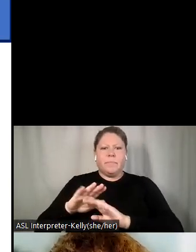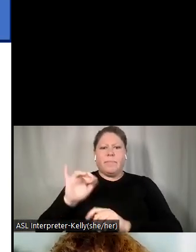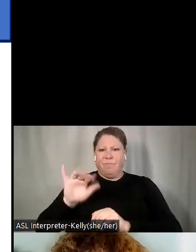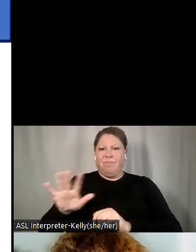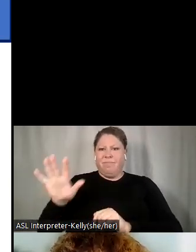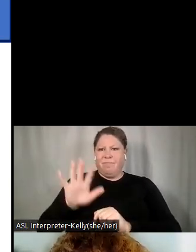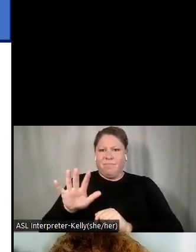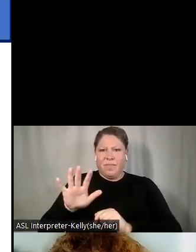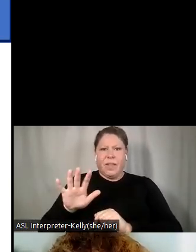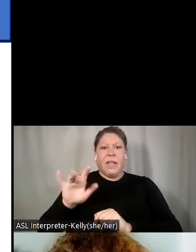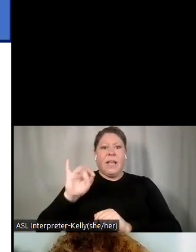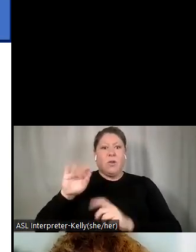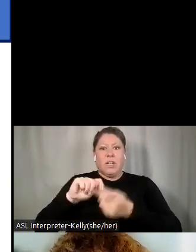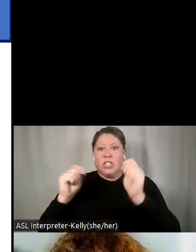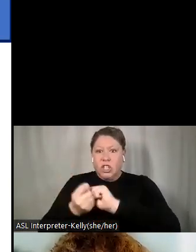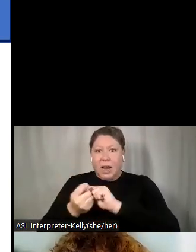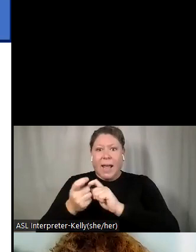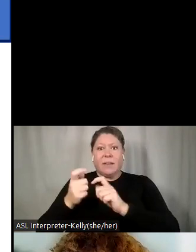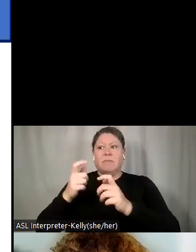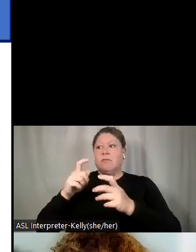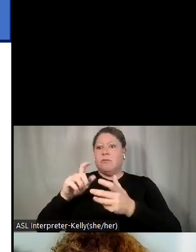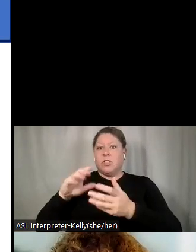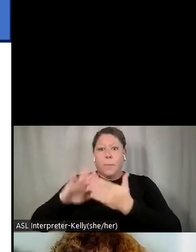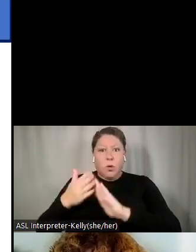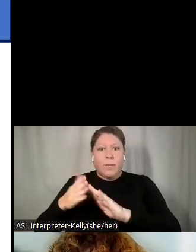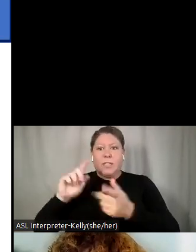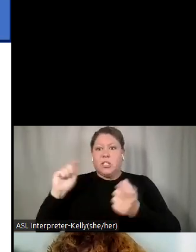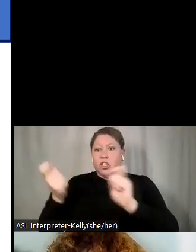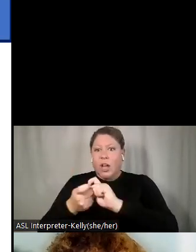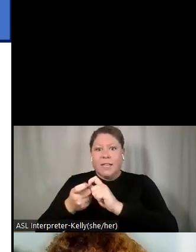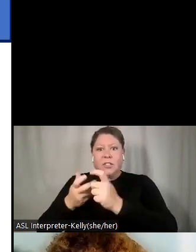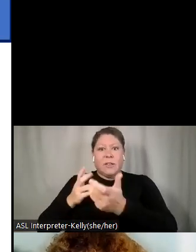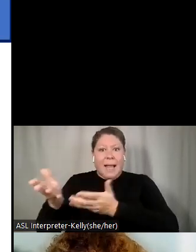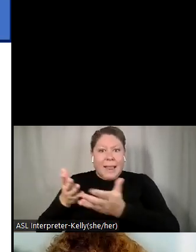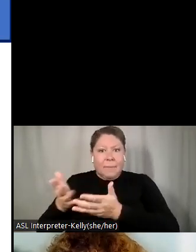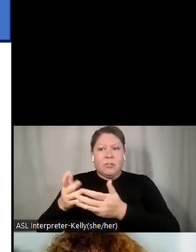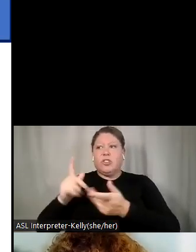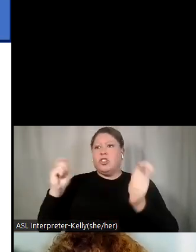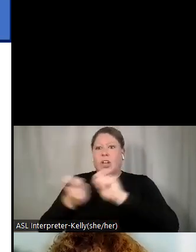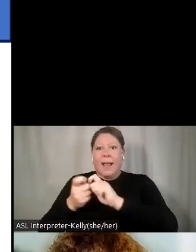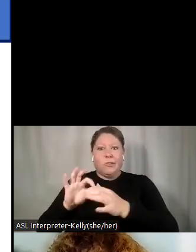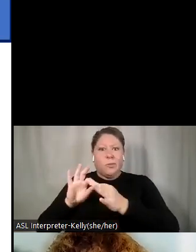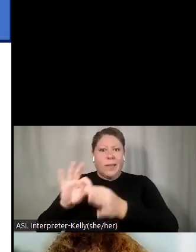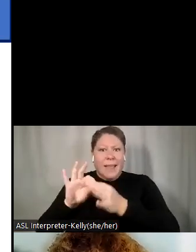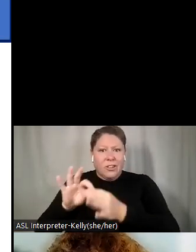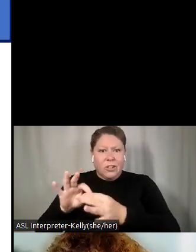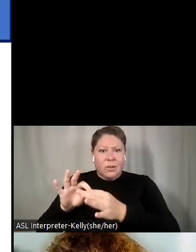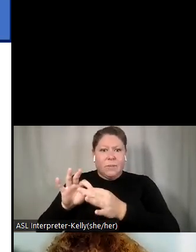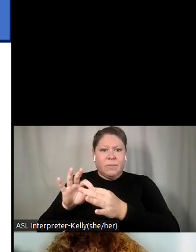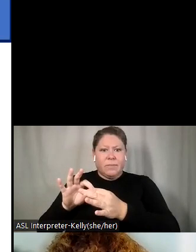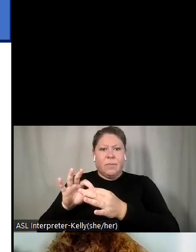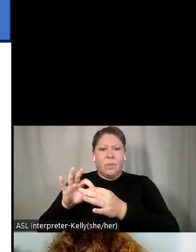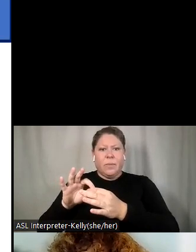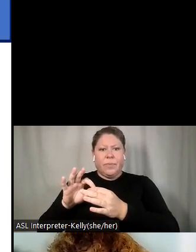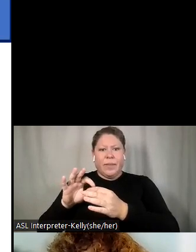transform communities, transform the teams and collaboratives that we engage in, transform the relationships that we have at work, the Venn